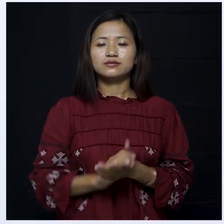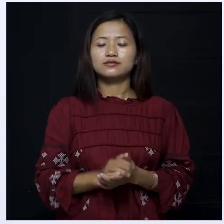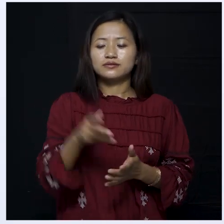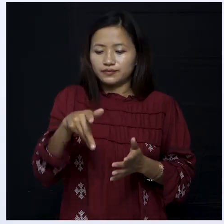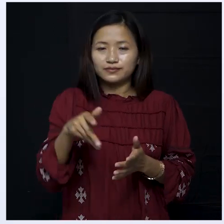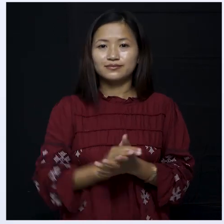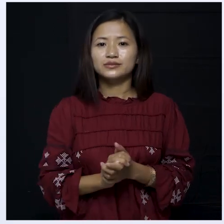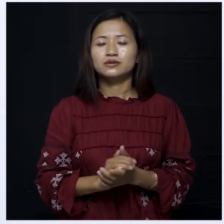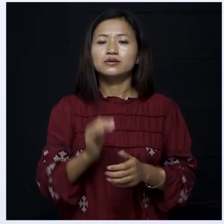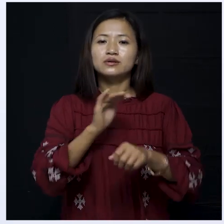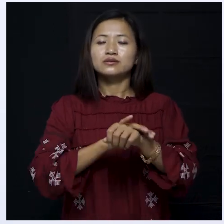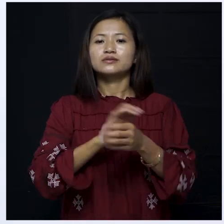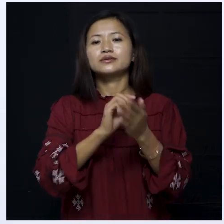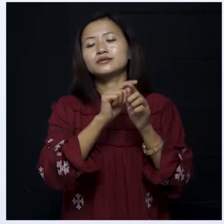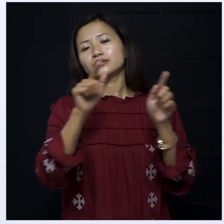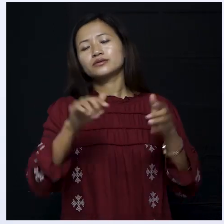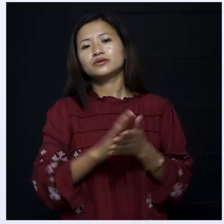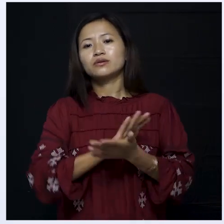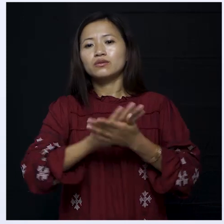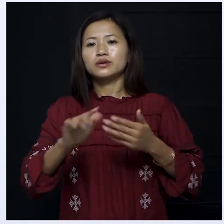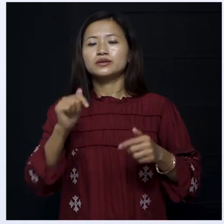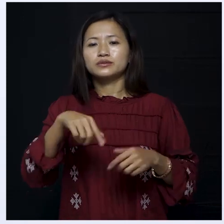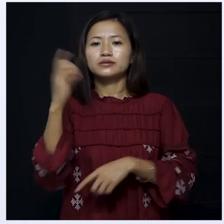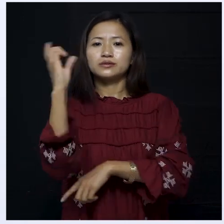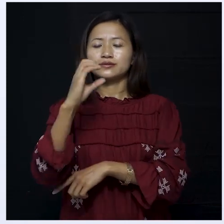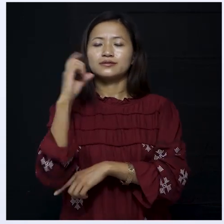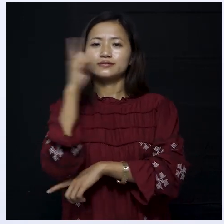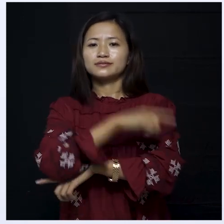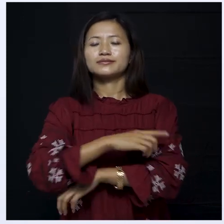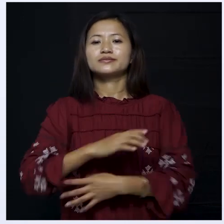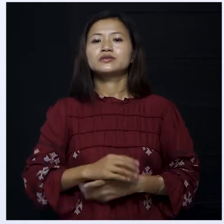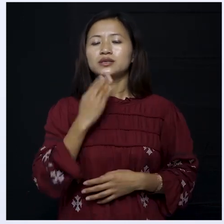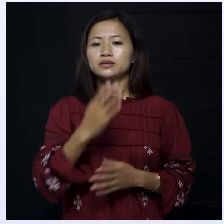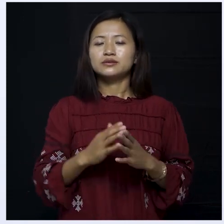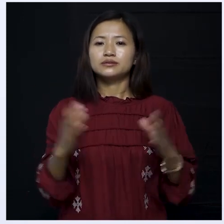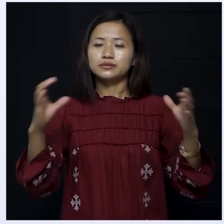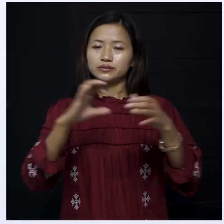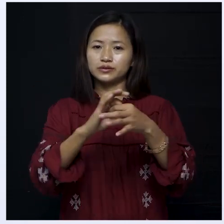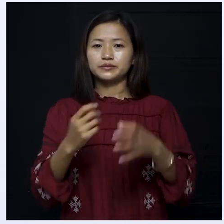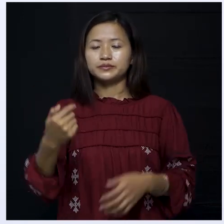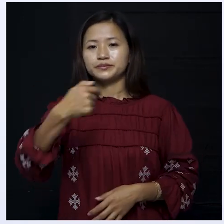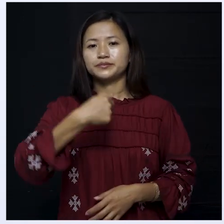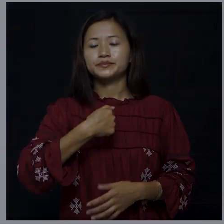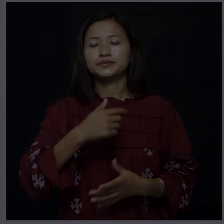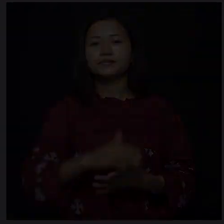And on that note, we would be winding up today's class. Thank you all very much for joining me.